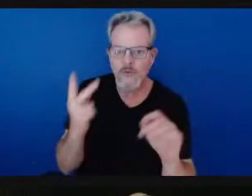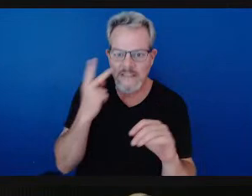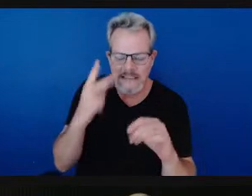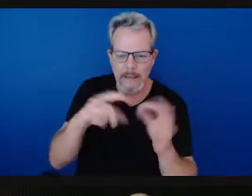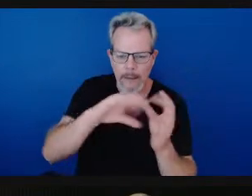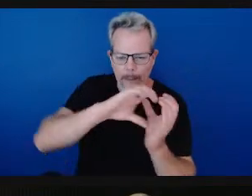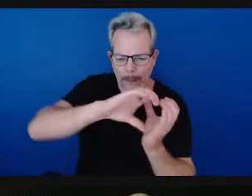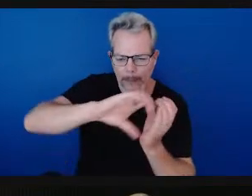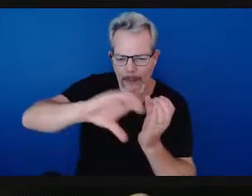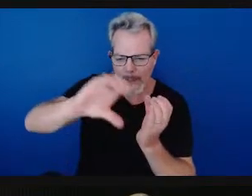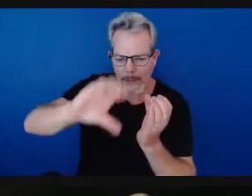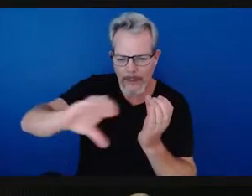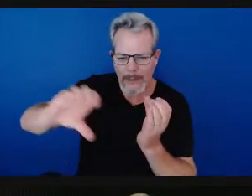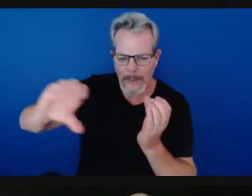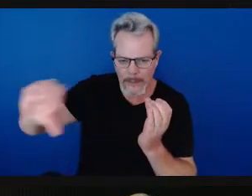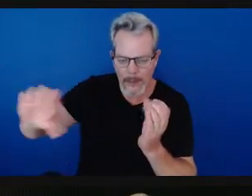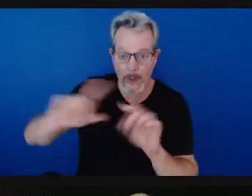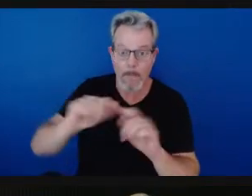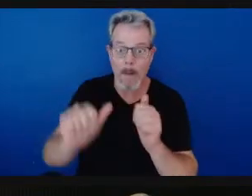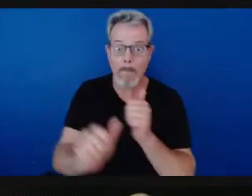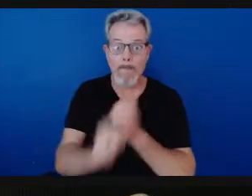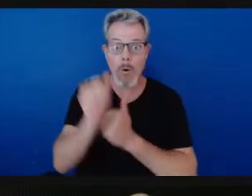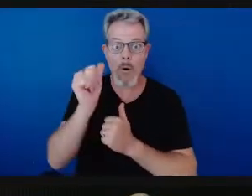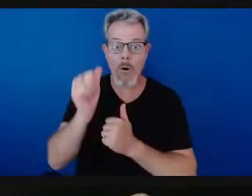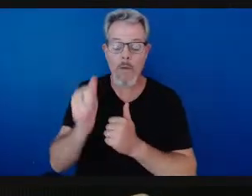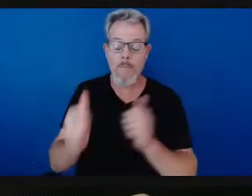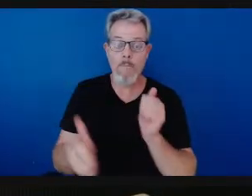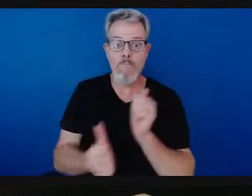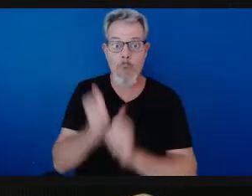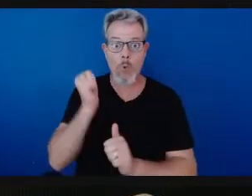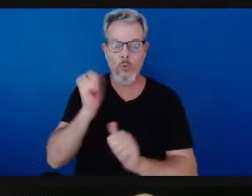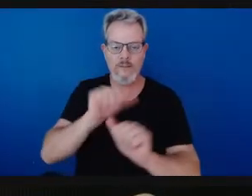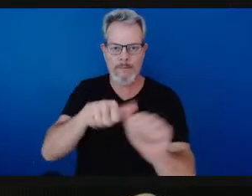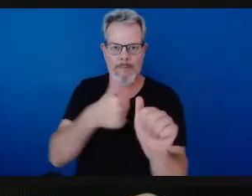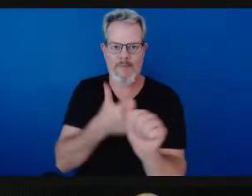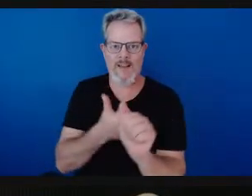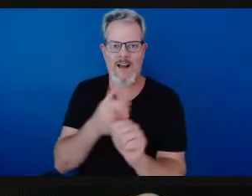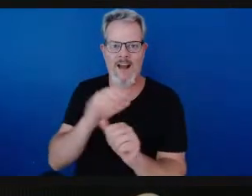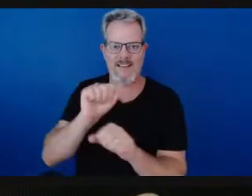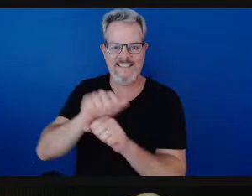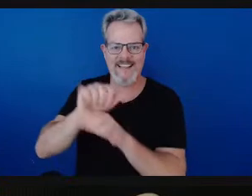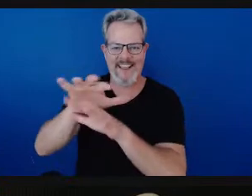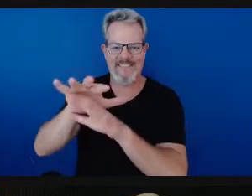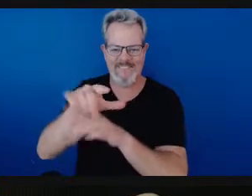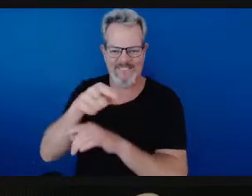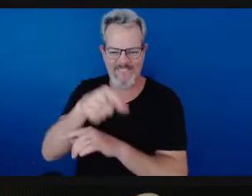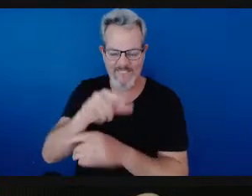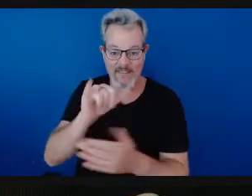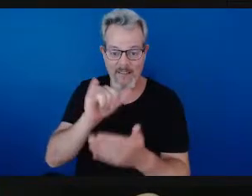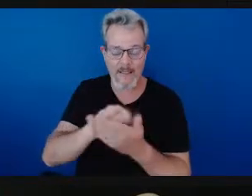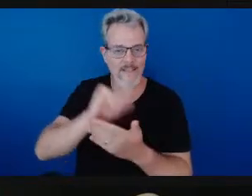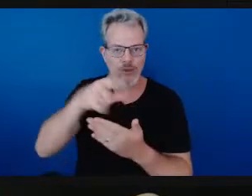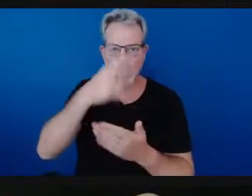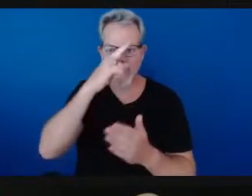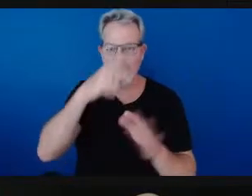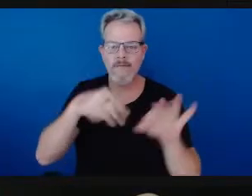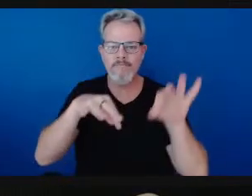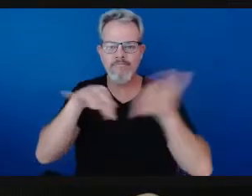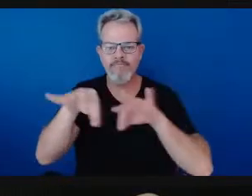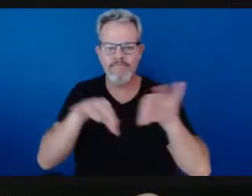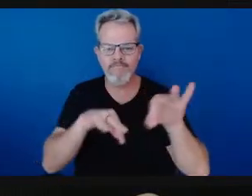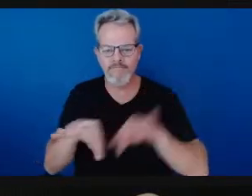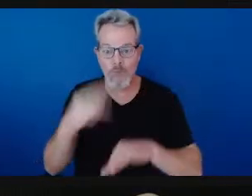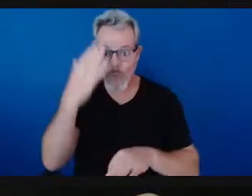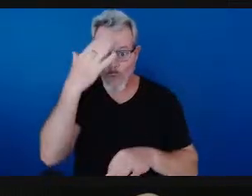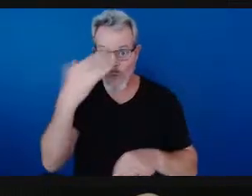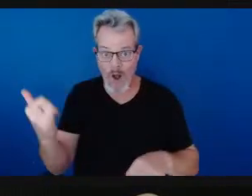direction that stalled off early, but most of it's behind this cliff over here and behind this cliff over here. So this is just an illustration of why the